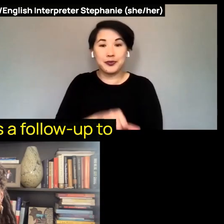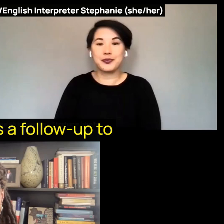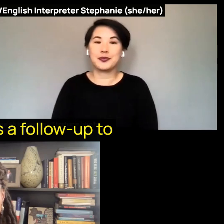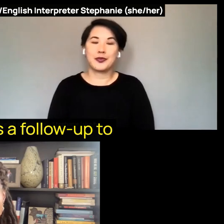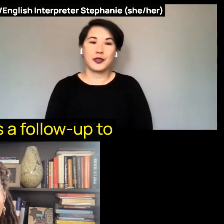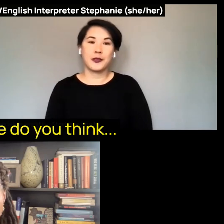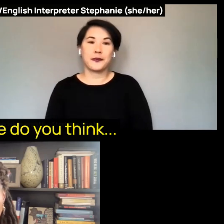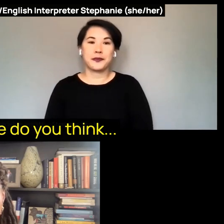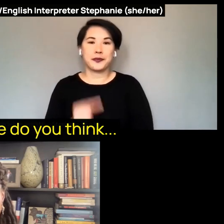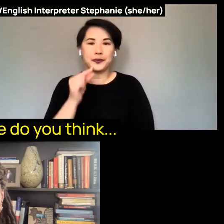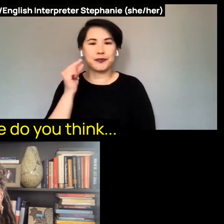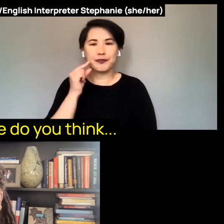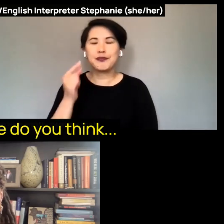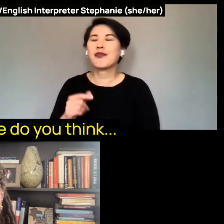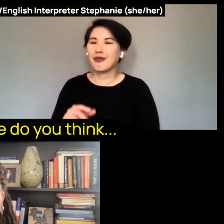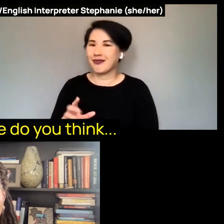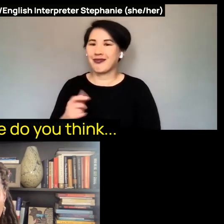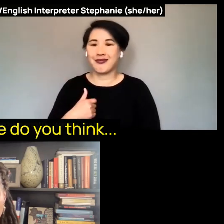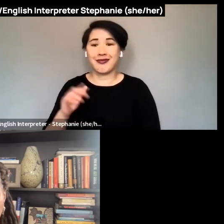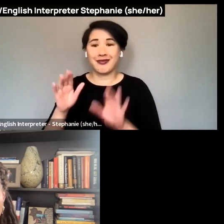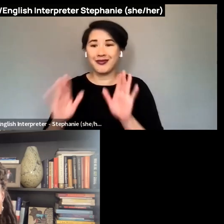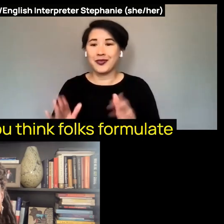And as a follow-up to that,